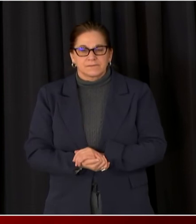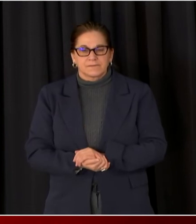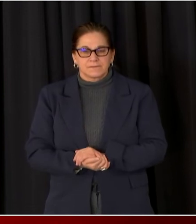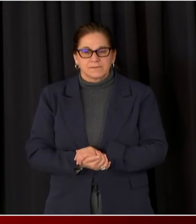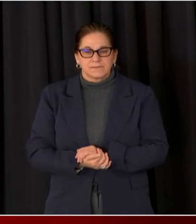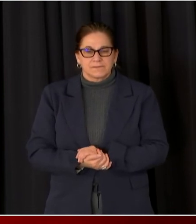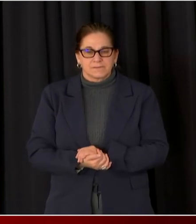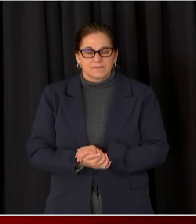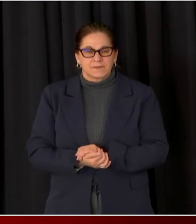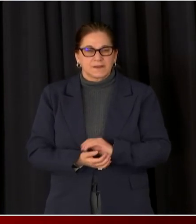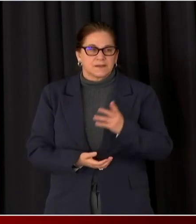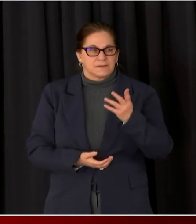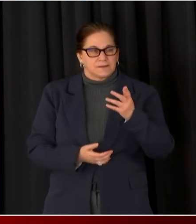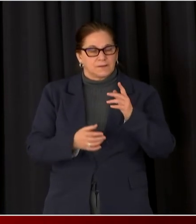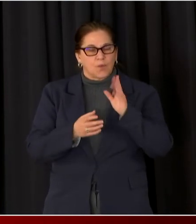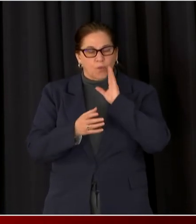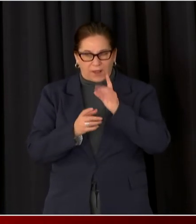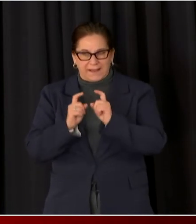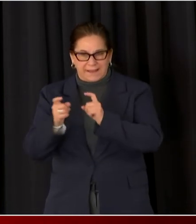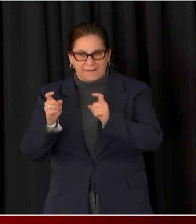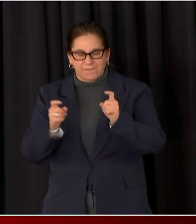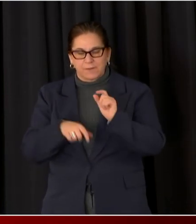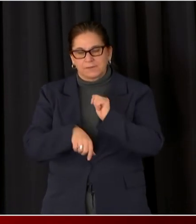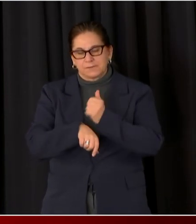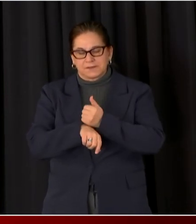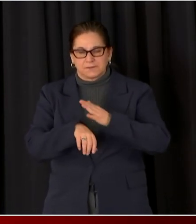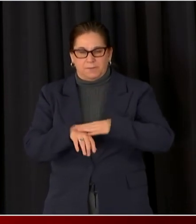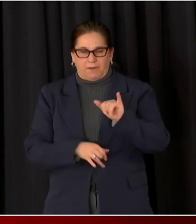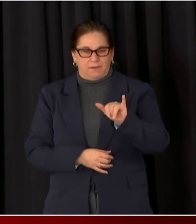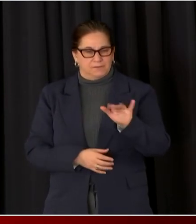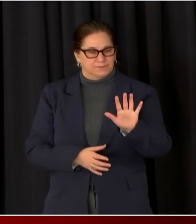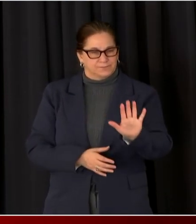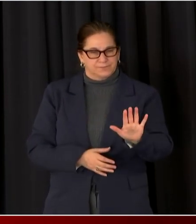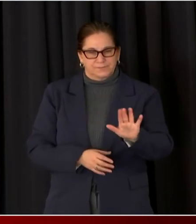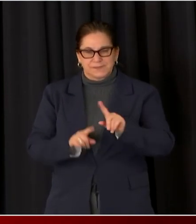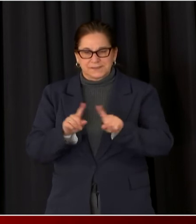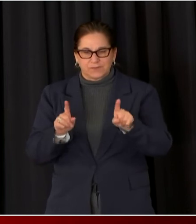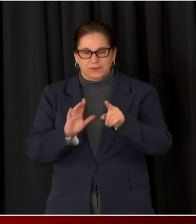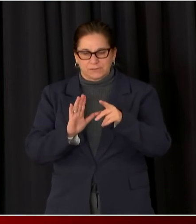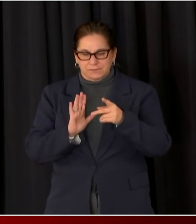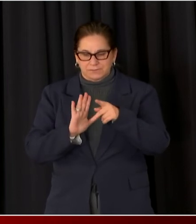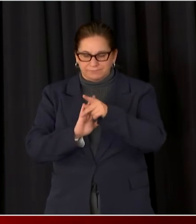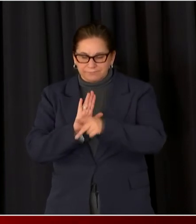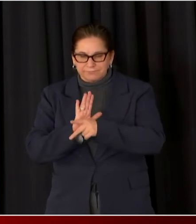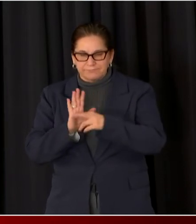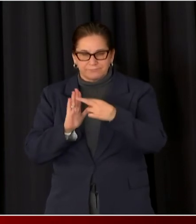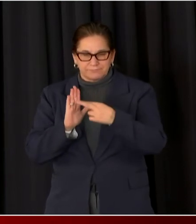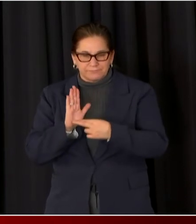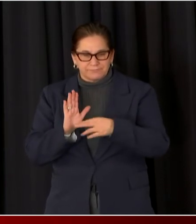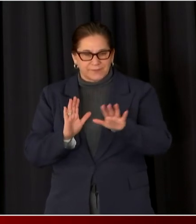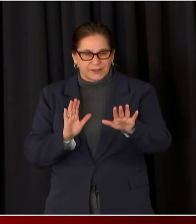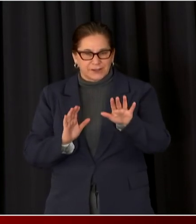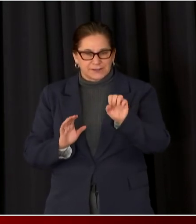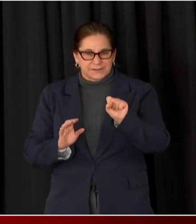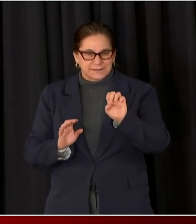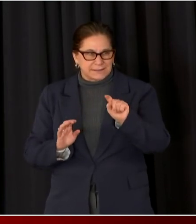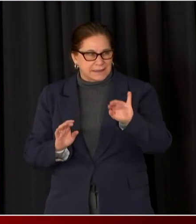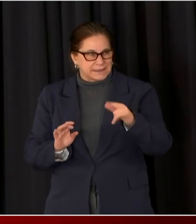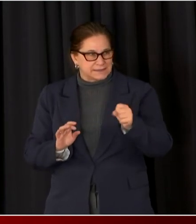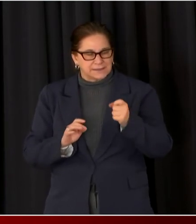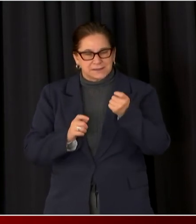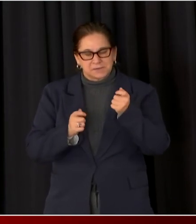worked collaboratively with the healthcare providers who will be receiving the vaccines to identify